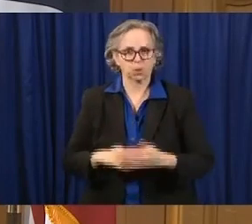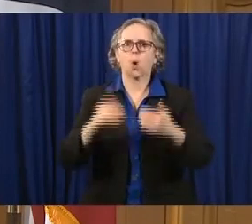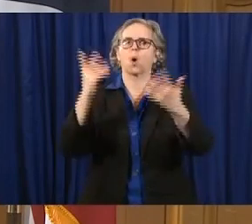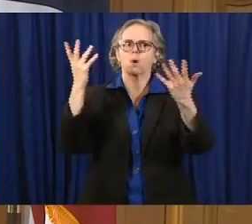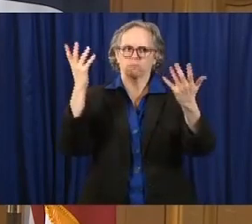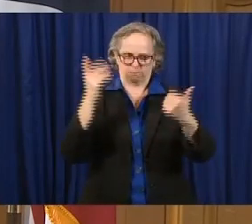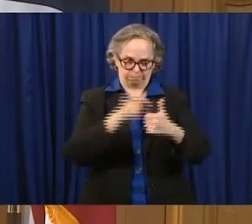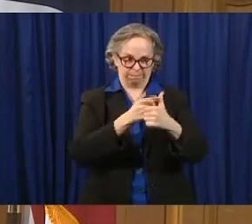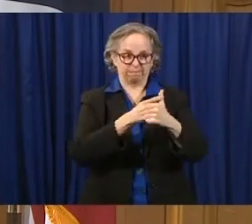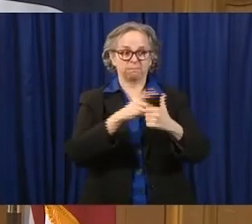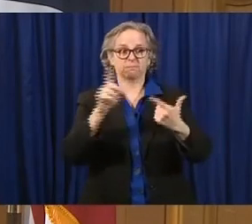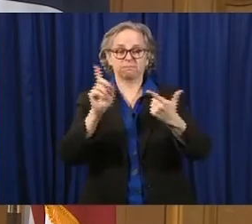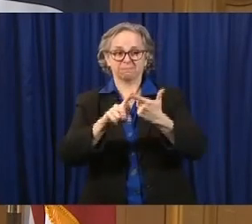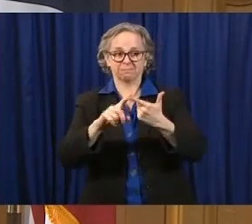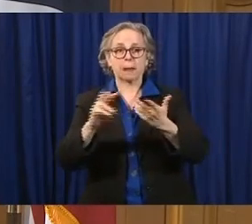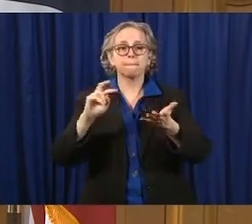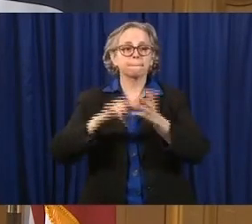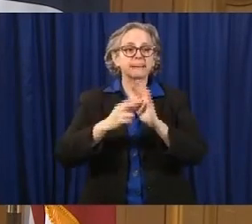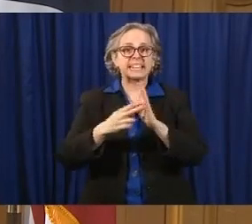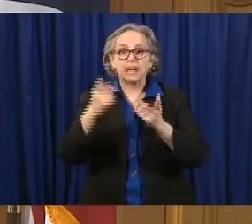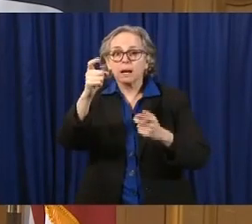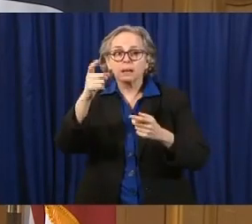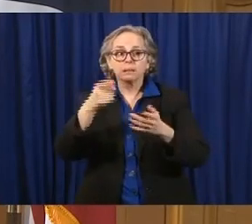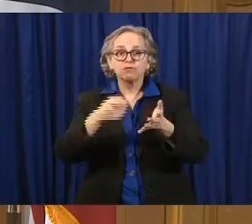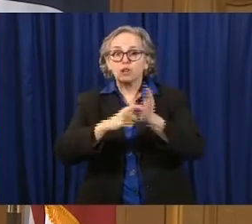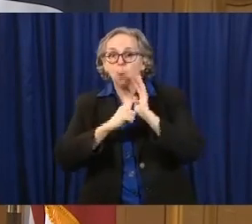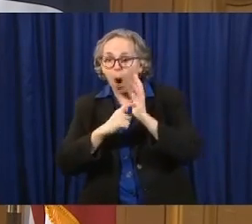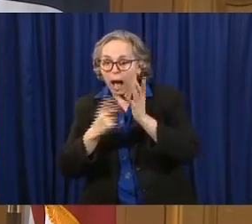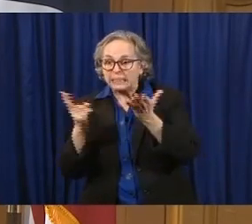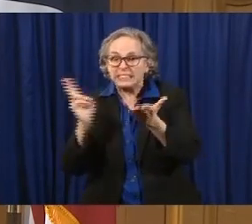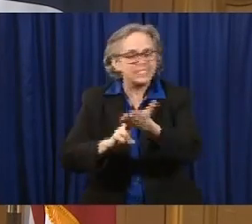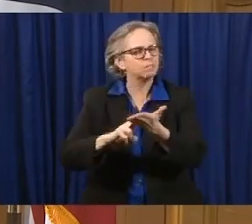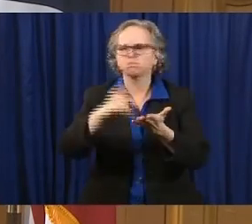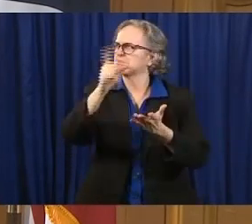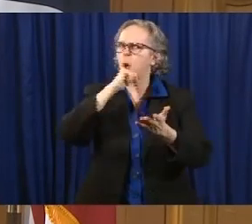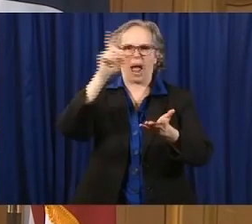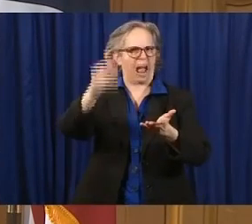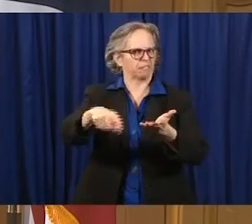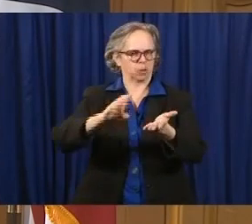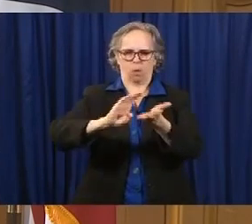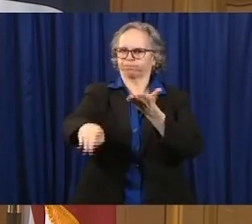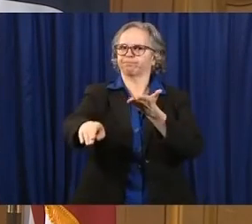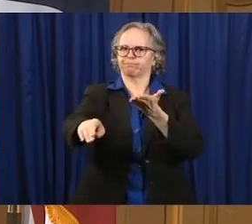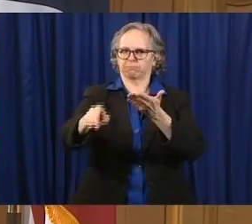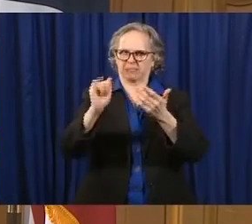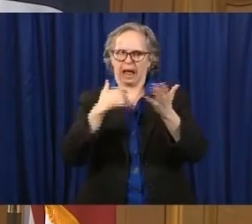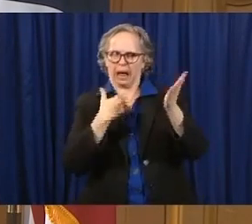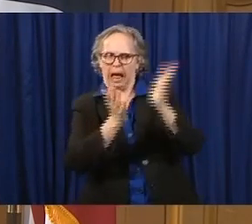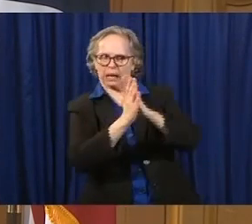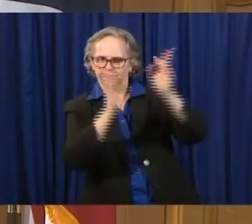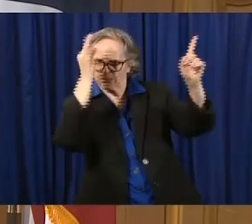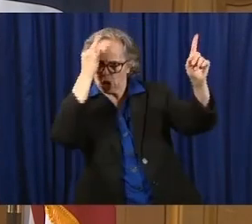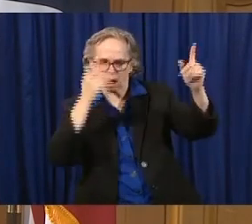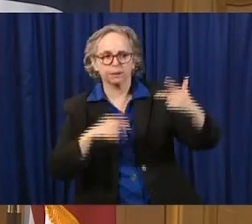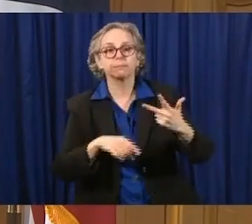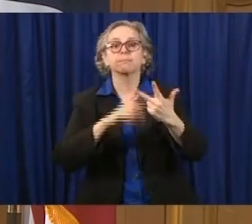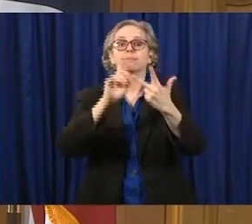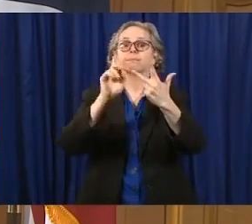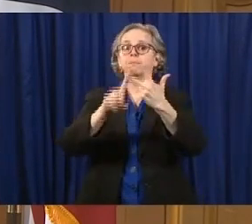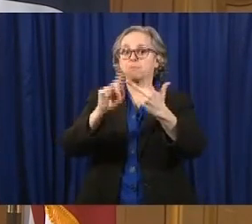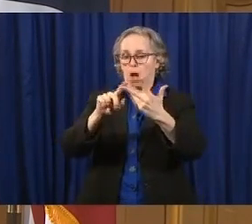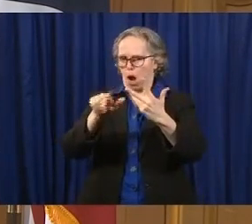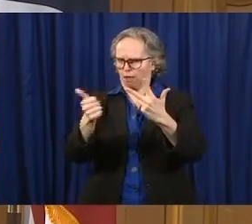providers to ensure safe distancing without compromising access to care. 3, ease obstacles